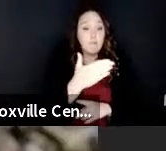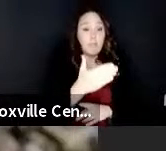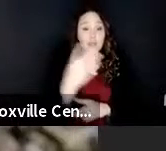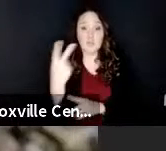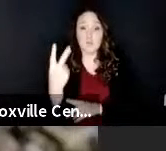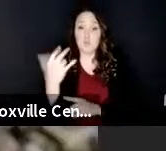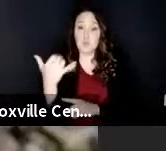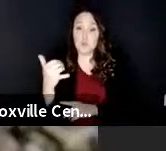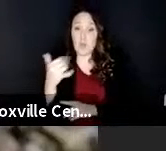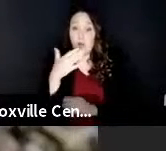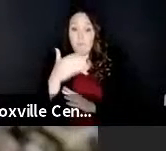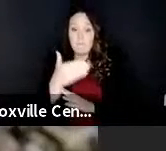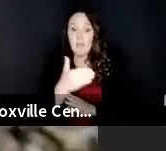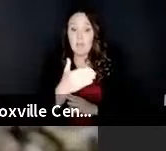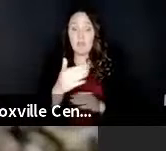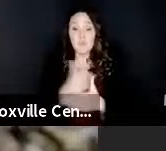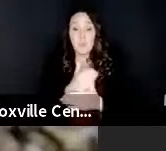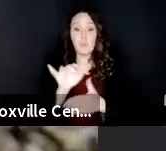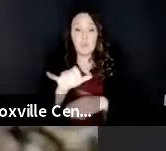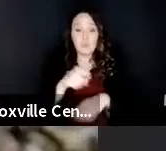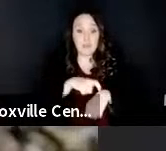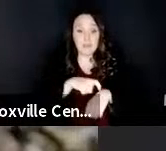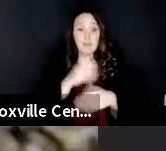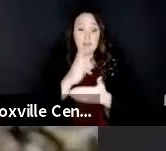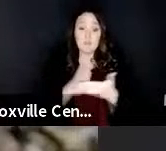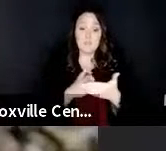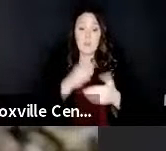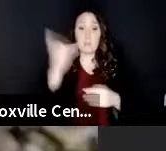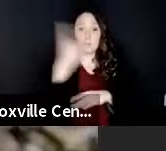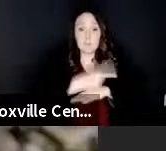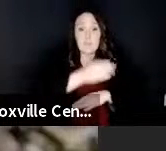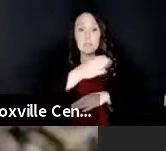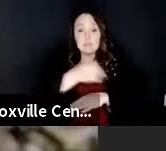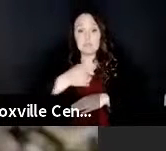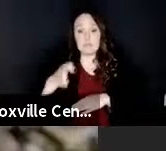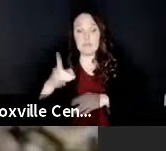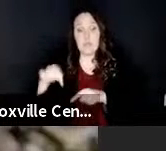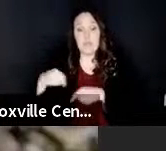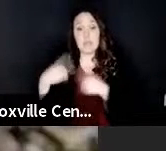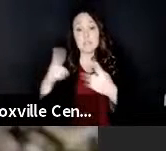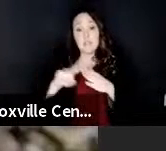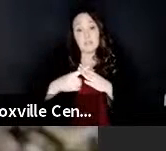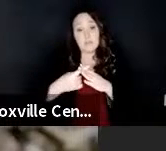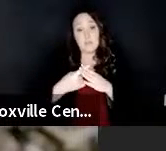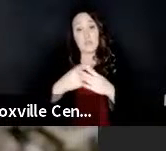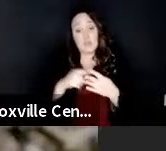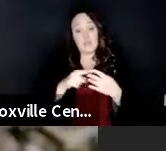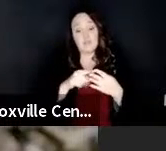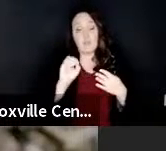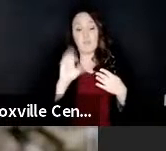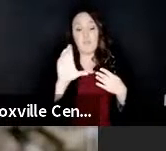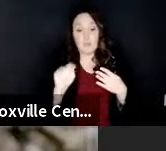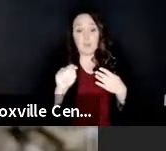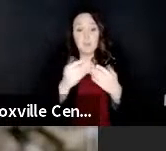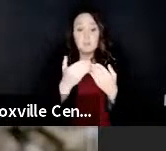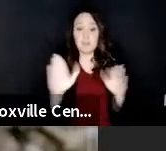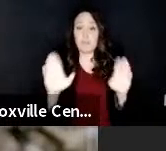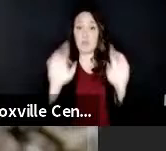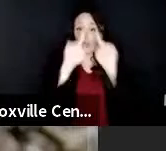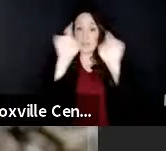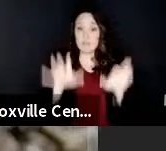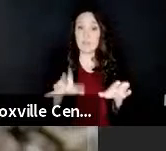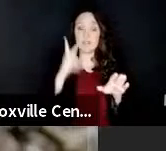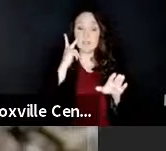period, with some of these falling on consecutive days. Since the beginning of October, overall testing seems to be trending in